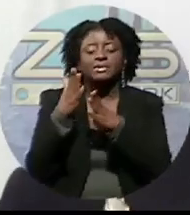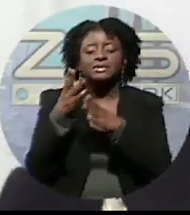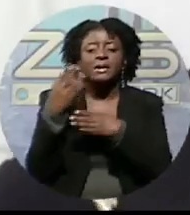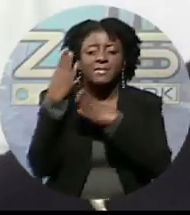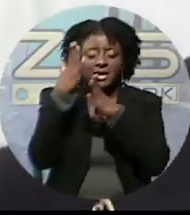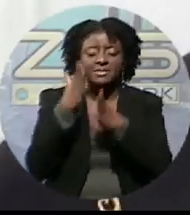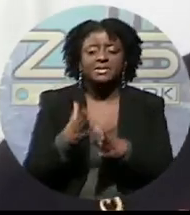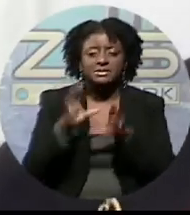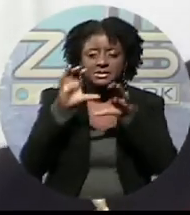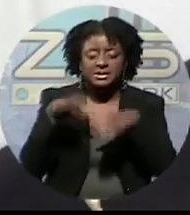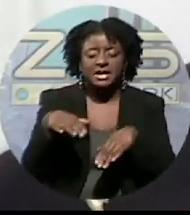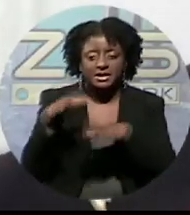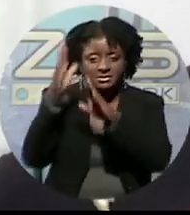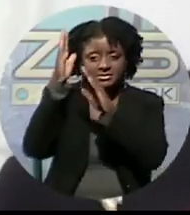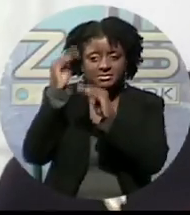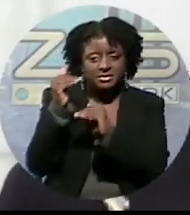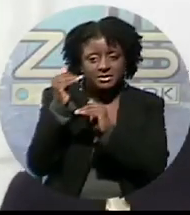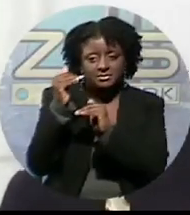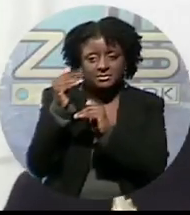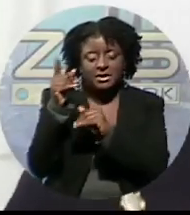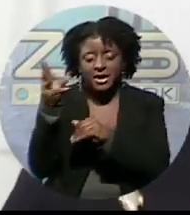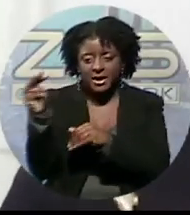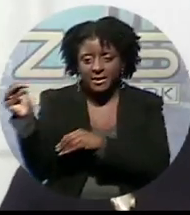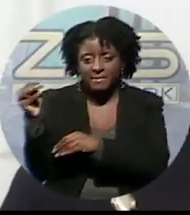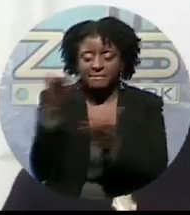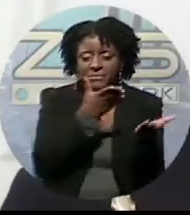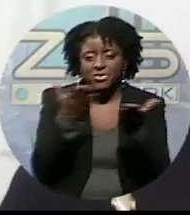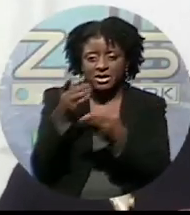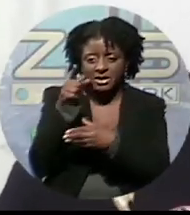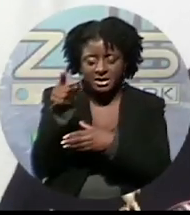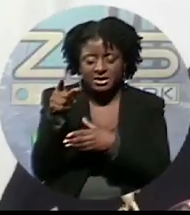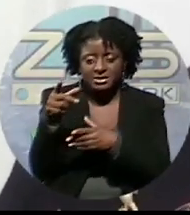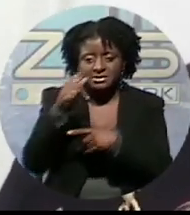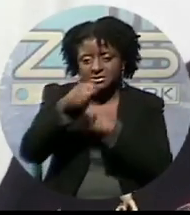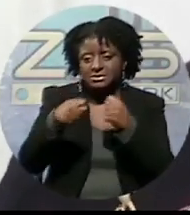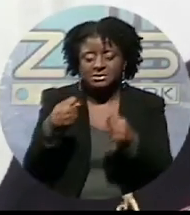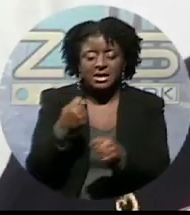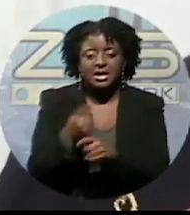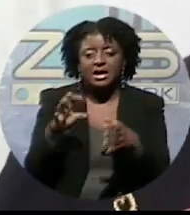forward to him bringing his style of leadership to the bench.